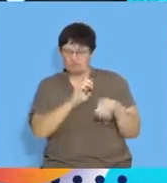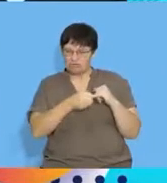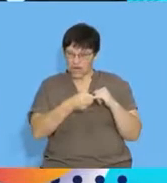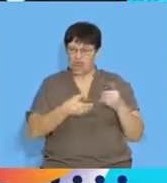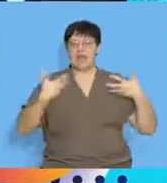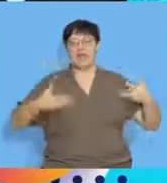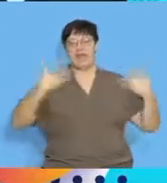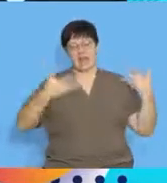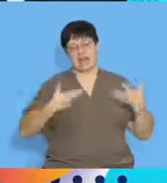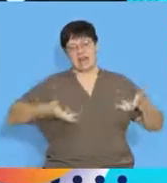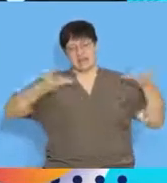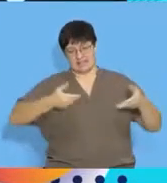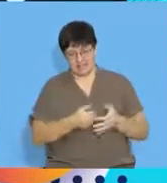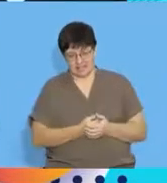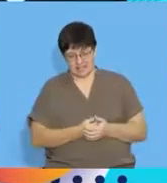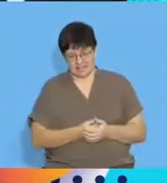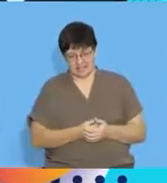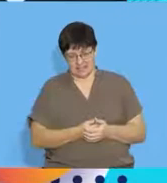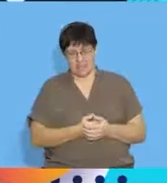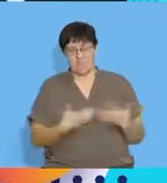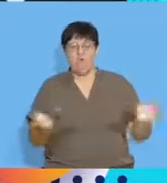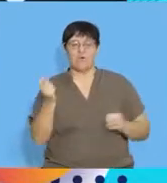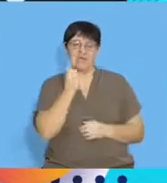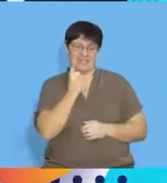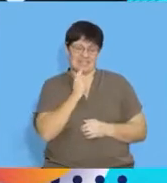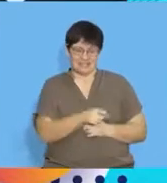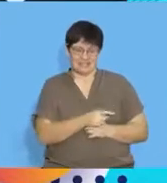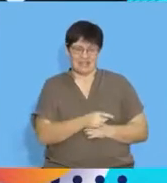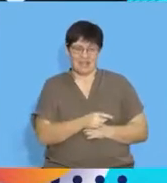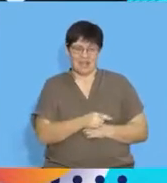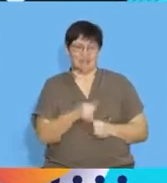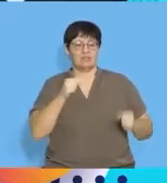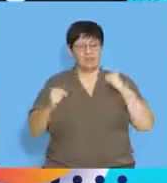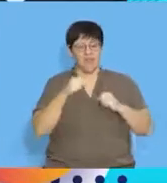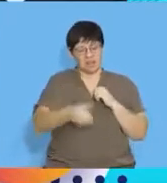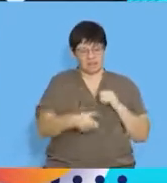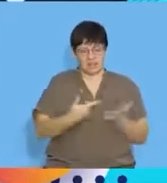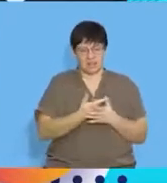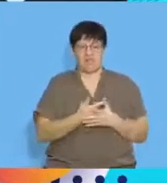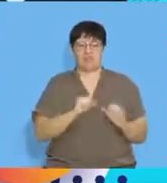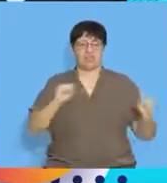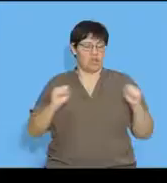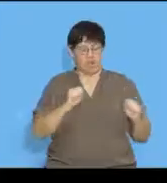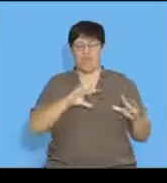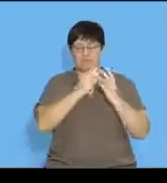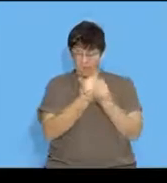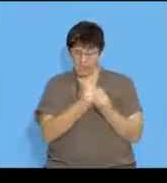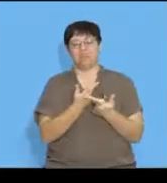and light and much easier then. Make sure we dry after we bath, after we shower, etc.